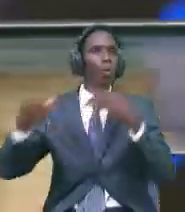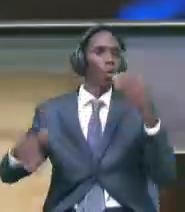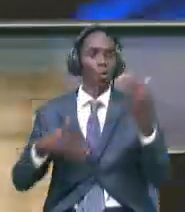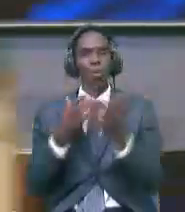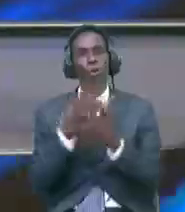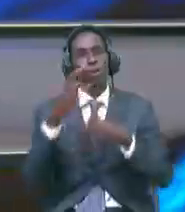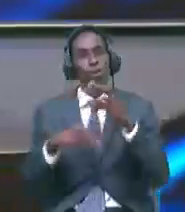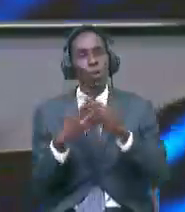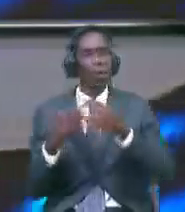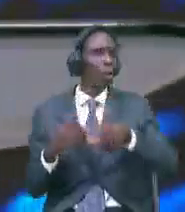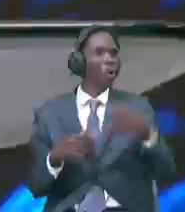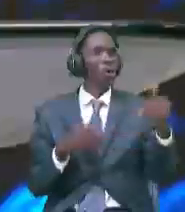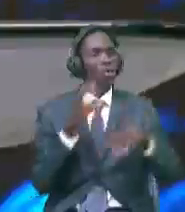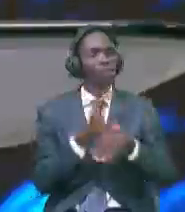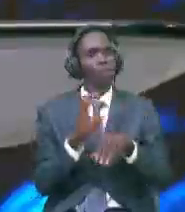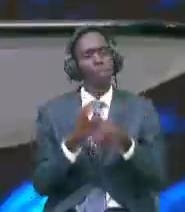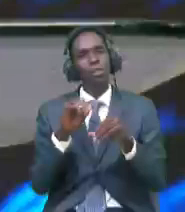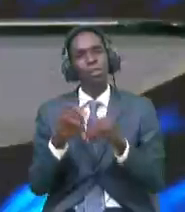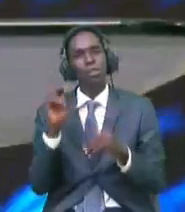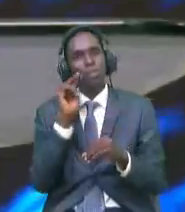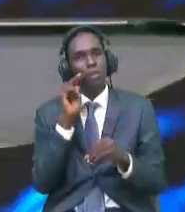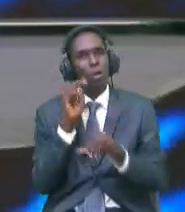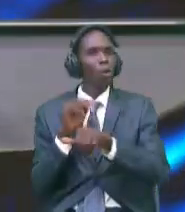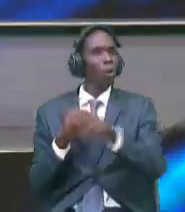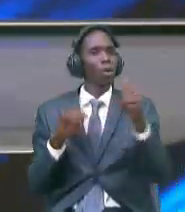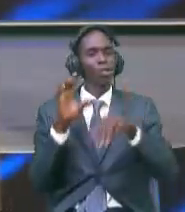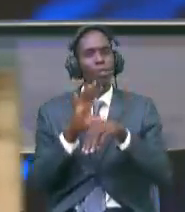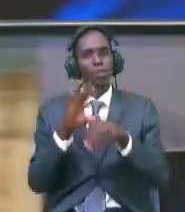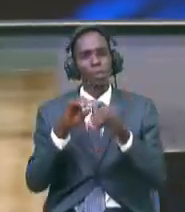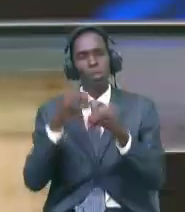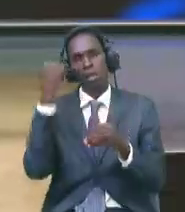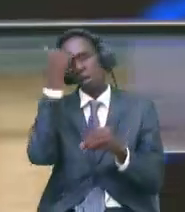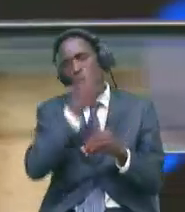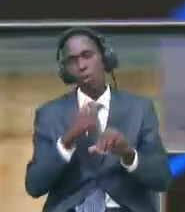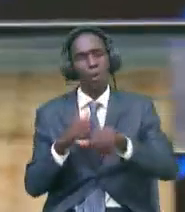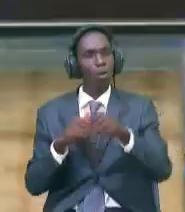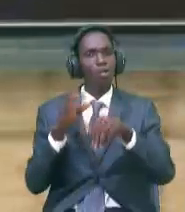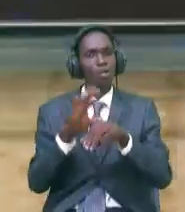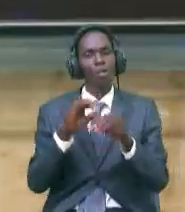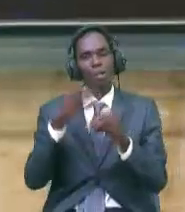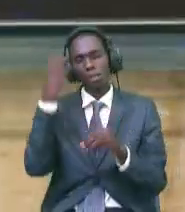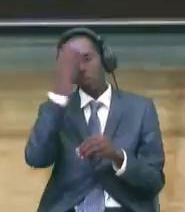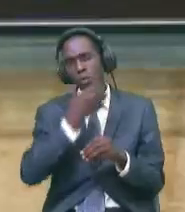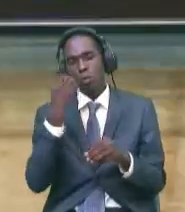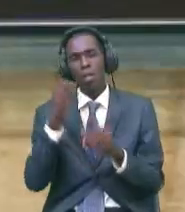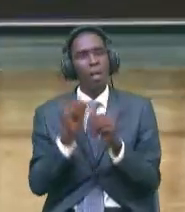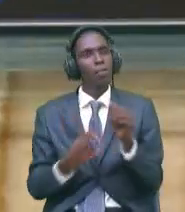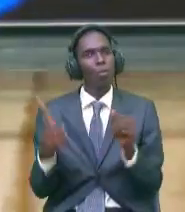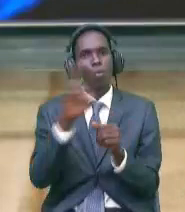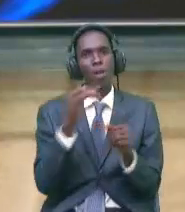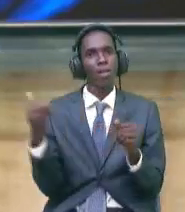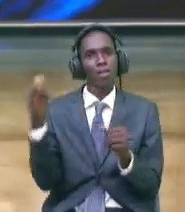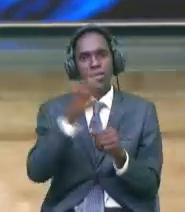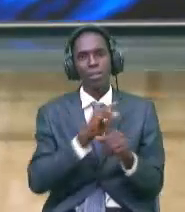churches in Nigeria, the other churches in Africa, the other churches in Europe, the other churches everywhere, they lay